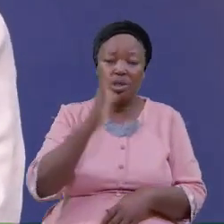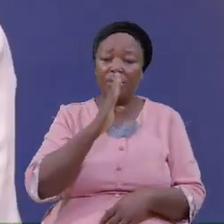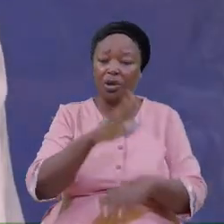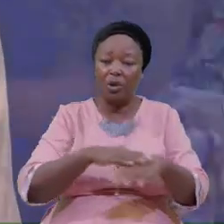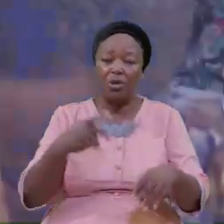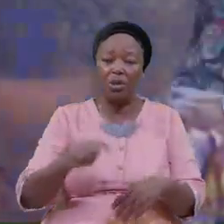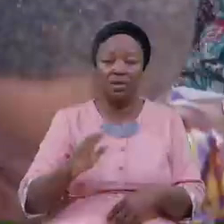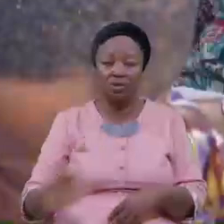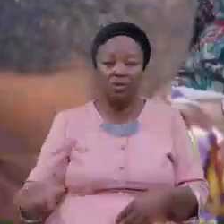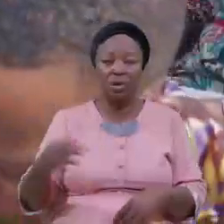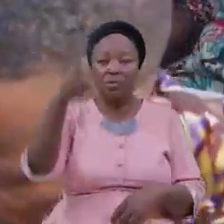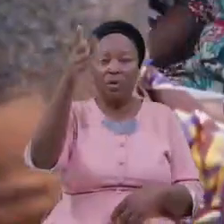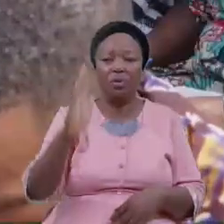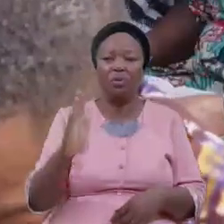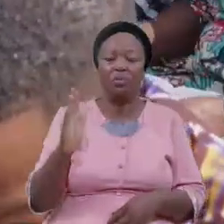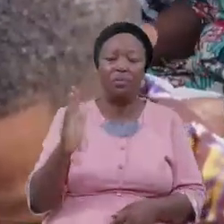of God.